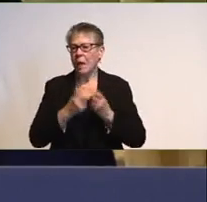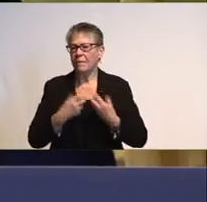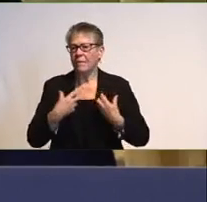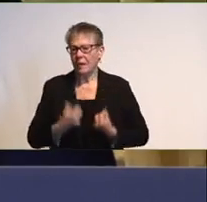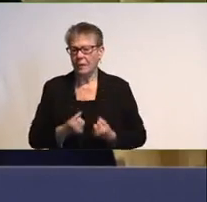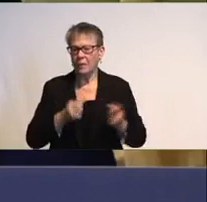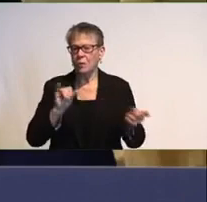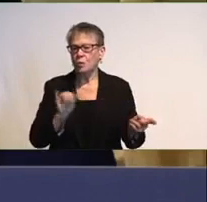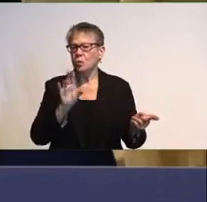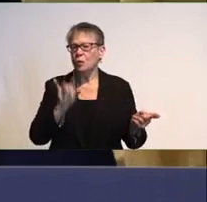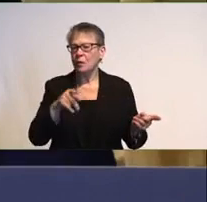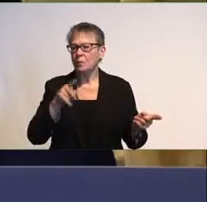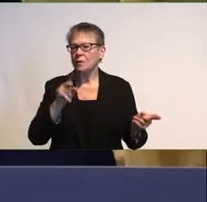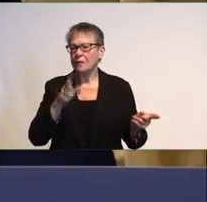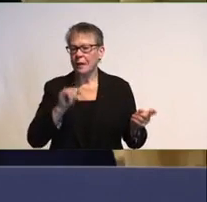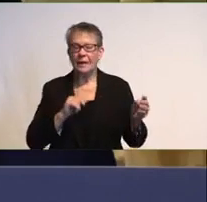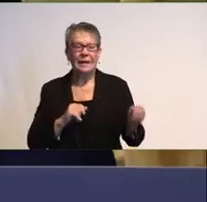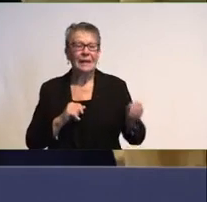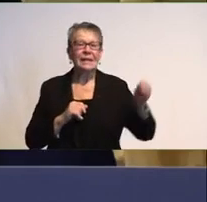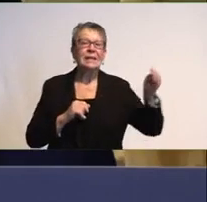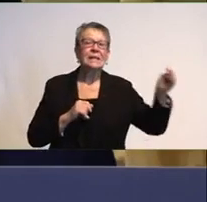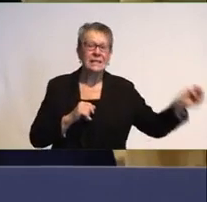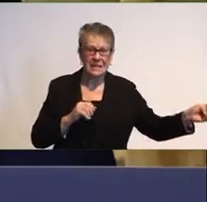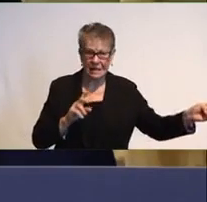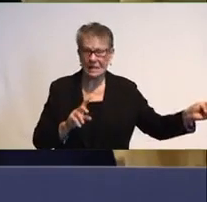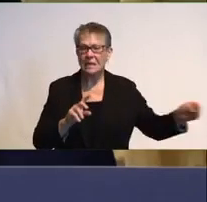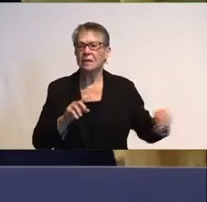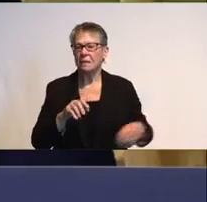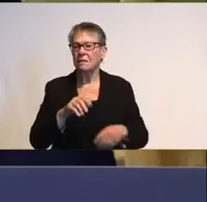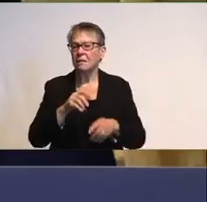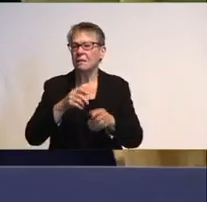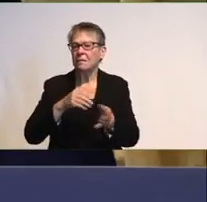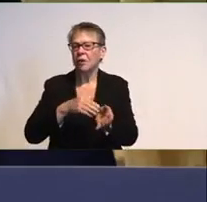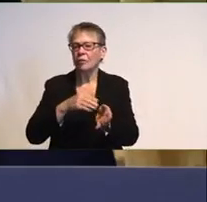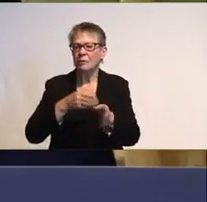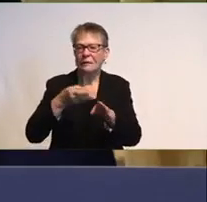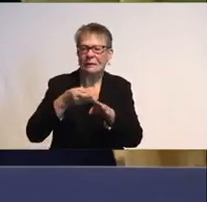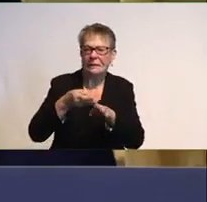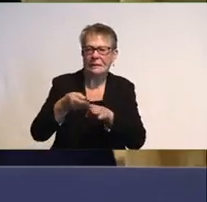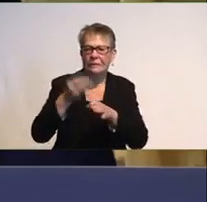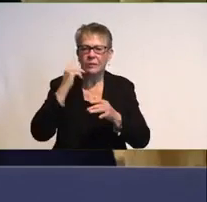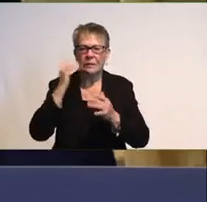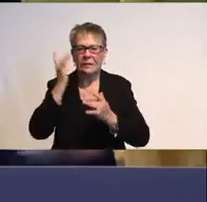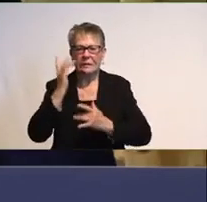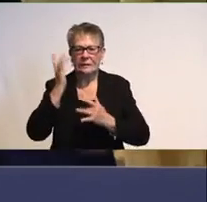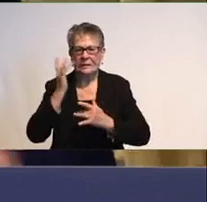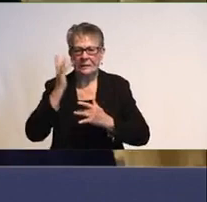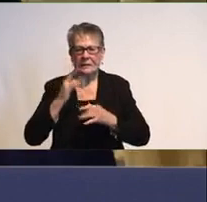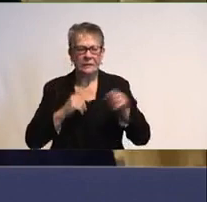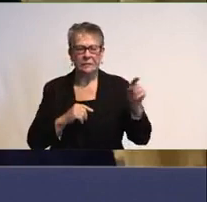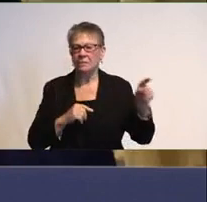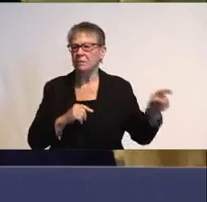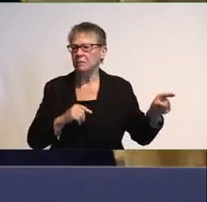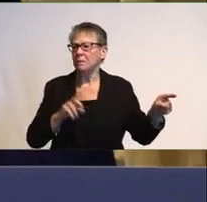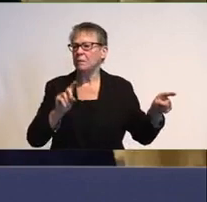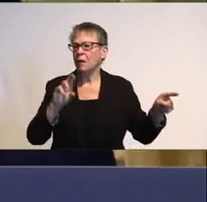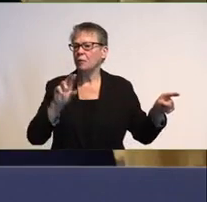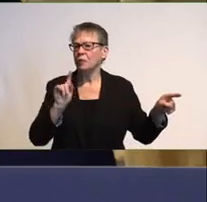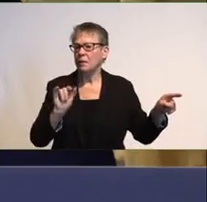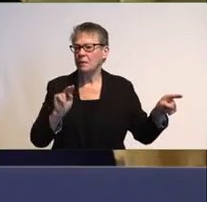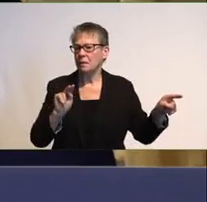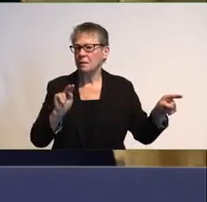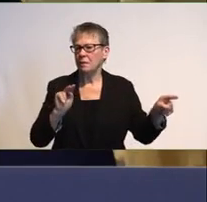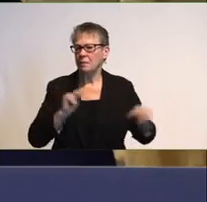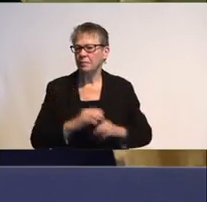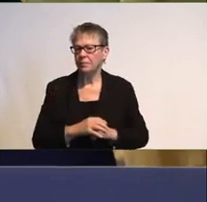another familiar face, the state's epidemiologist, Dr. Christina Tan. Great to have you back. Guy to my left who needs no introduction,